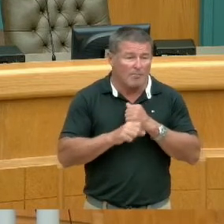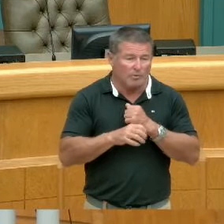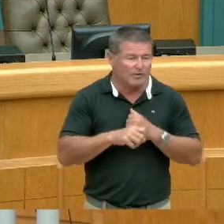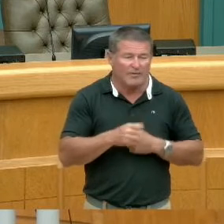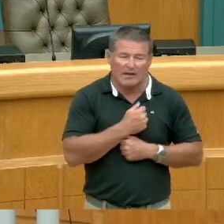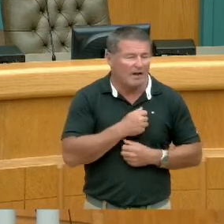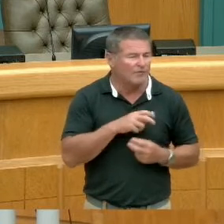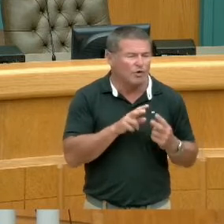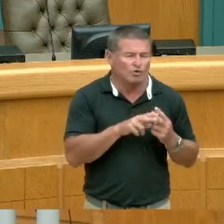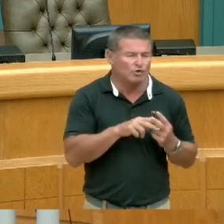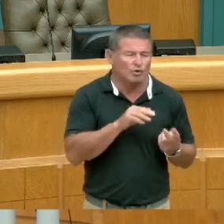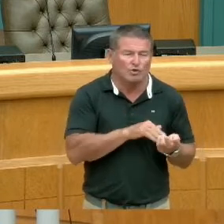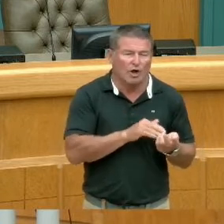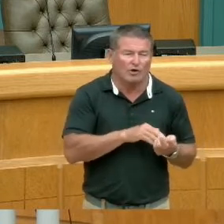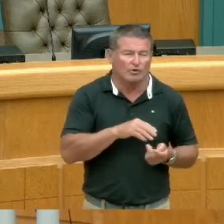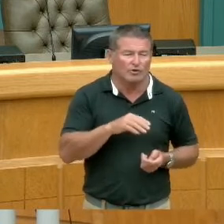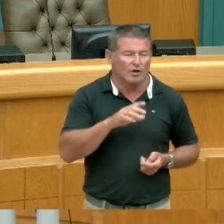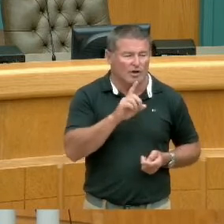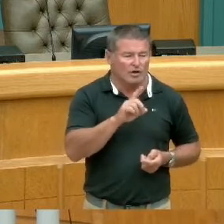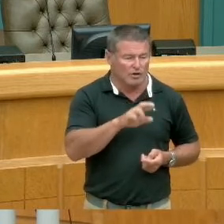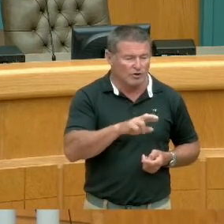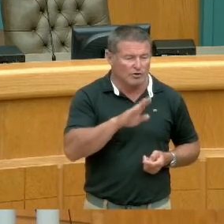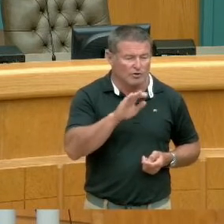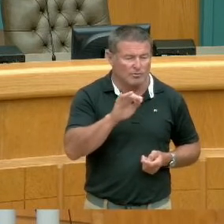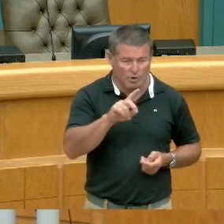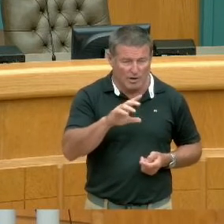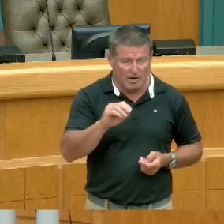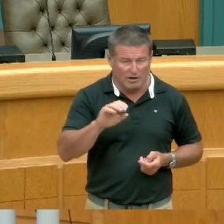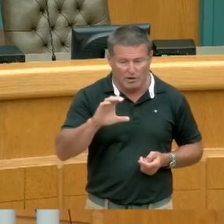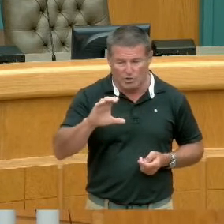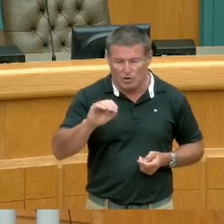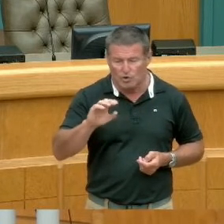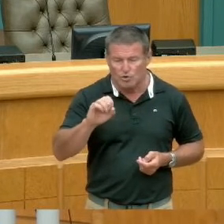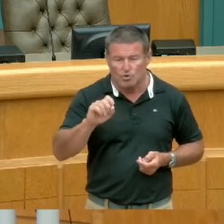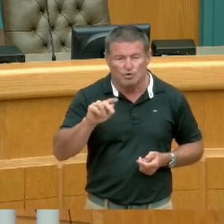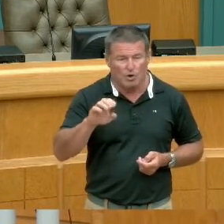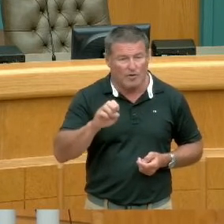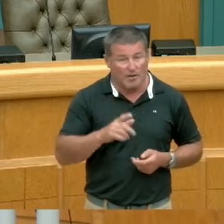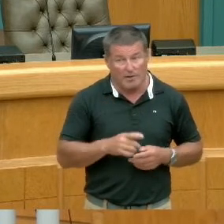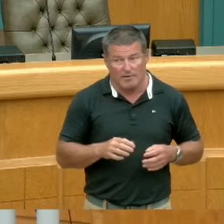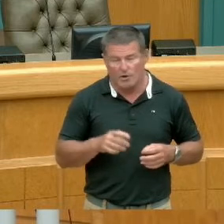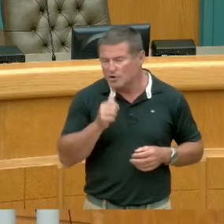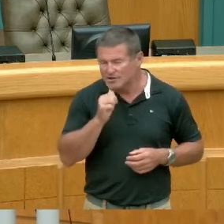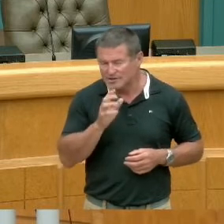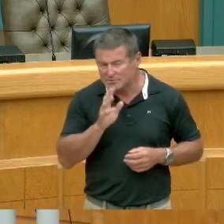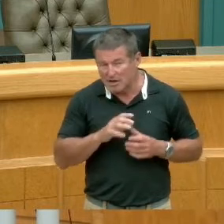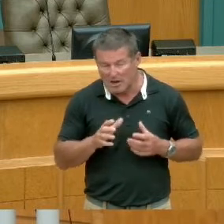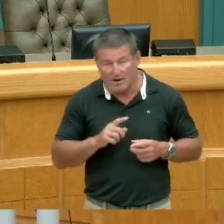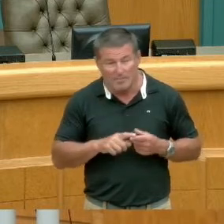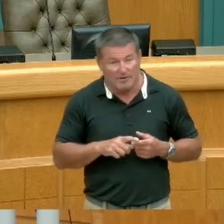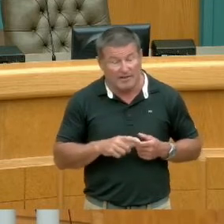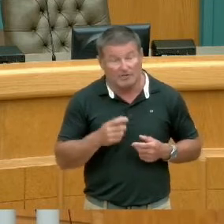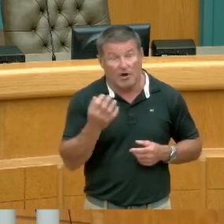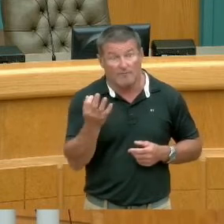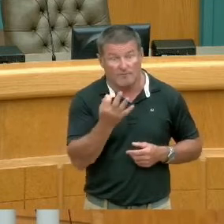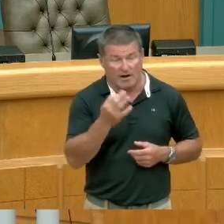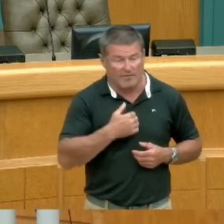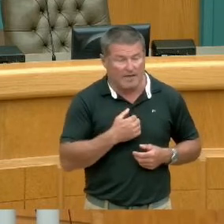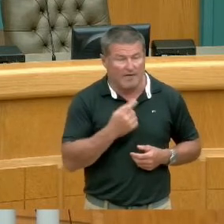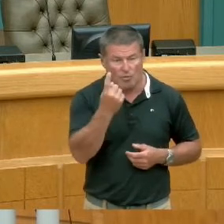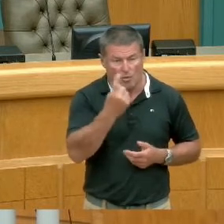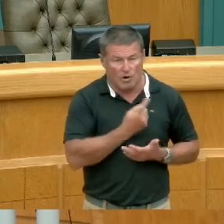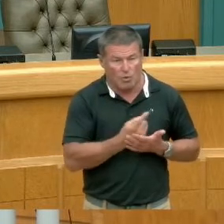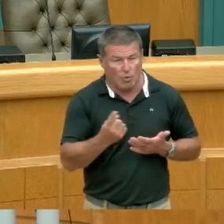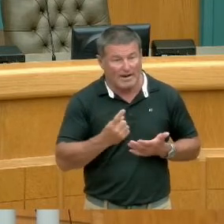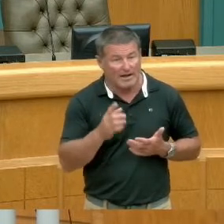Dr. Tissot, who doesn't speak much, is also a big part of their information. So there'll be a Friday presentation, so they have the whole week's worth of